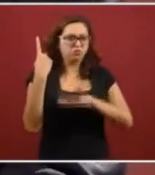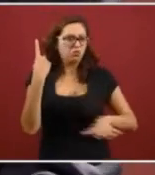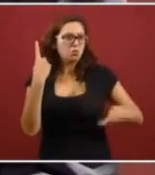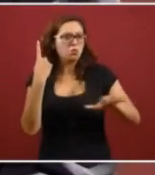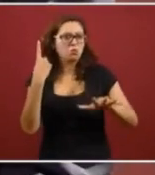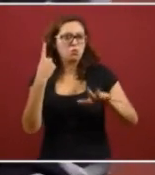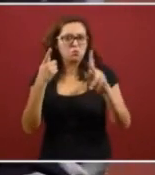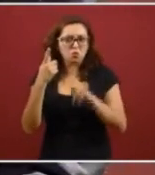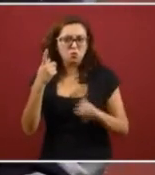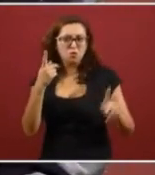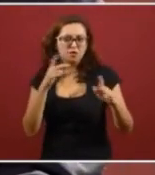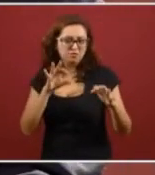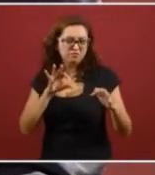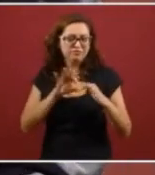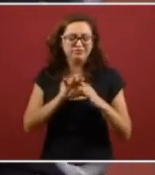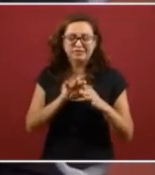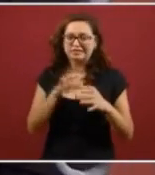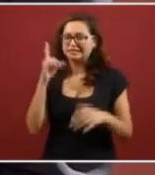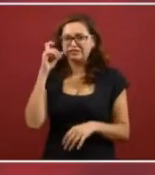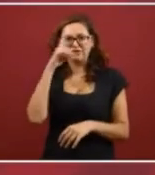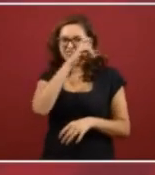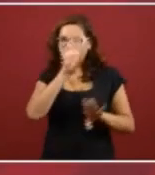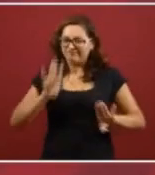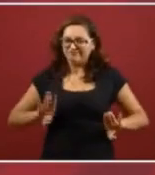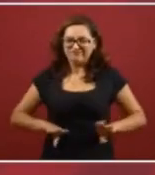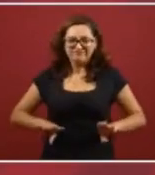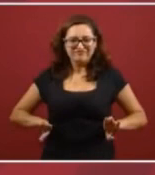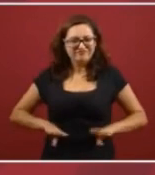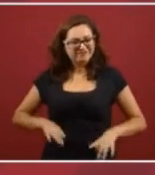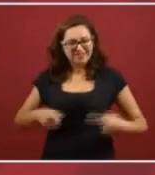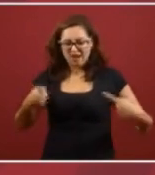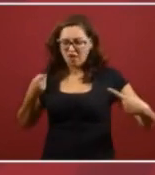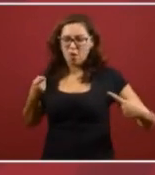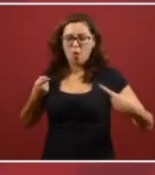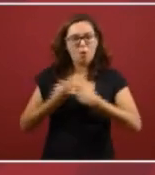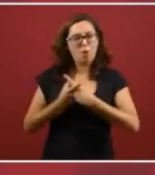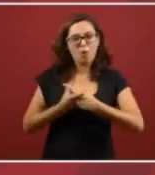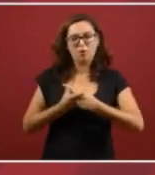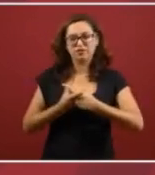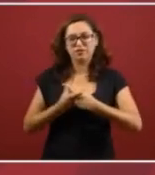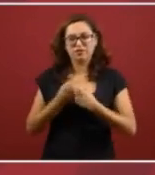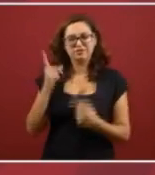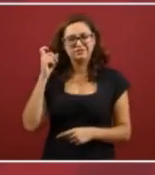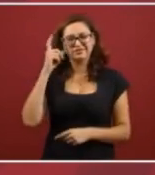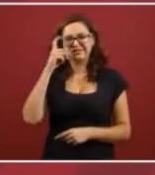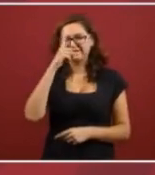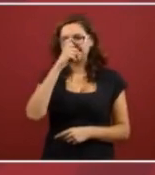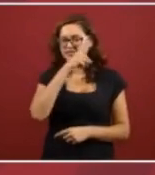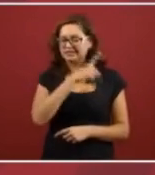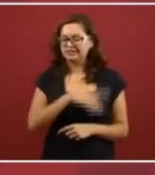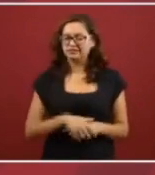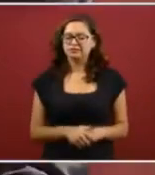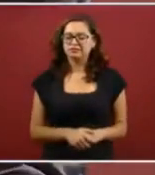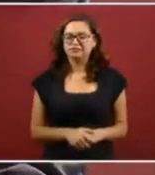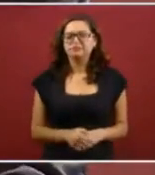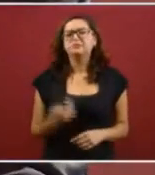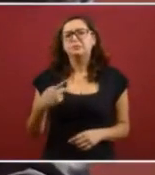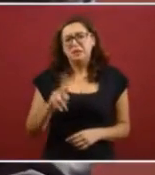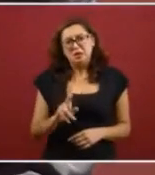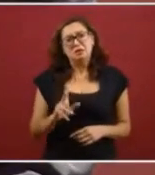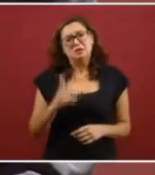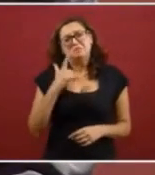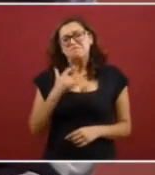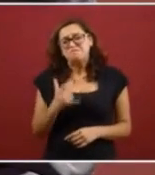a party of the esencia state. Es otra. Their essence is a entonces, different one. So, pero intentamos. But